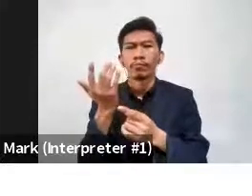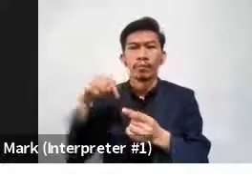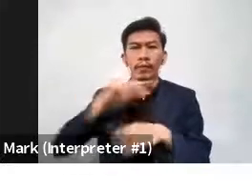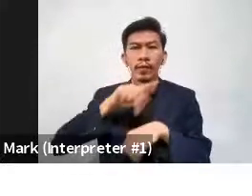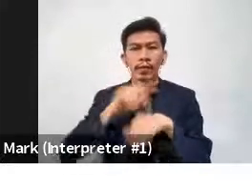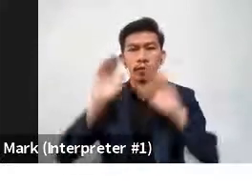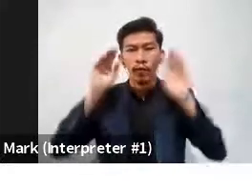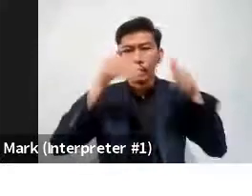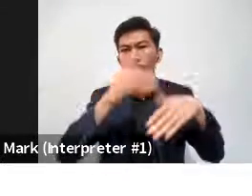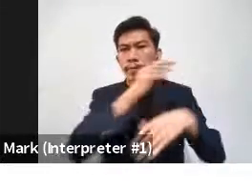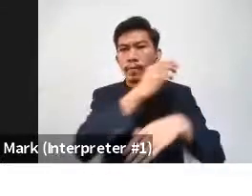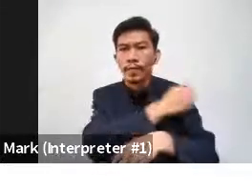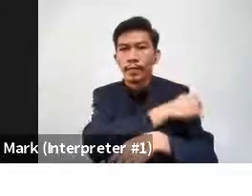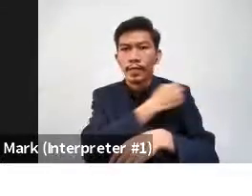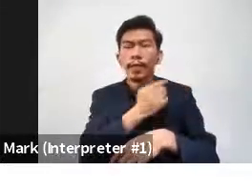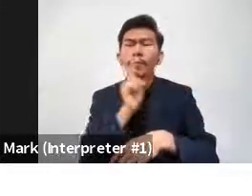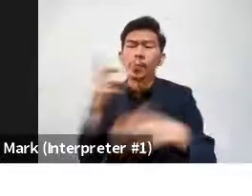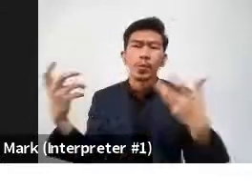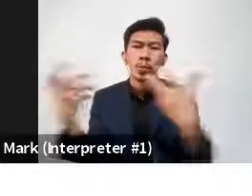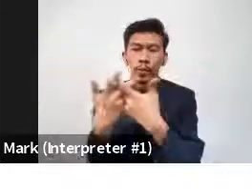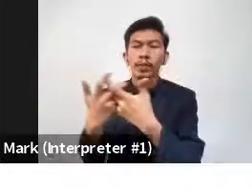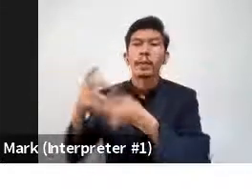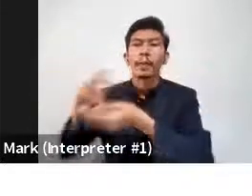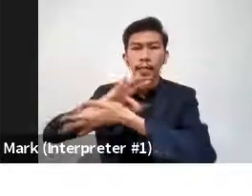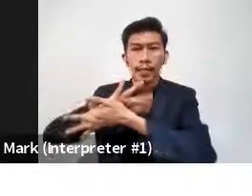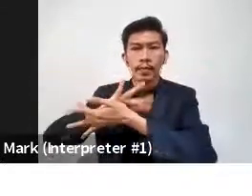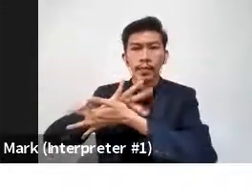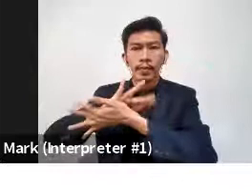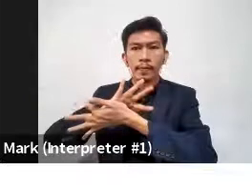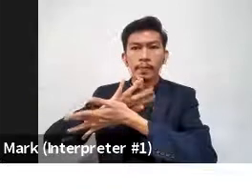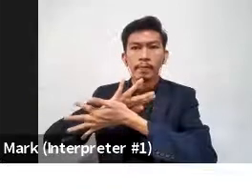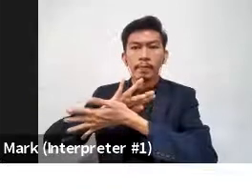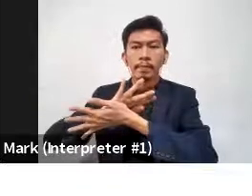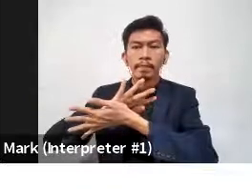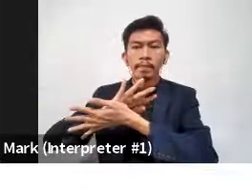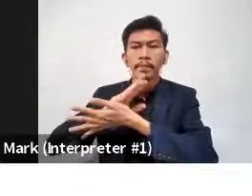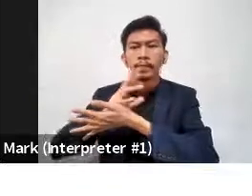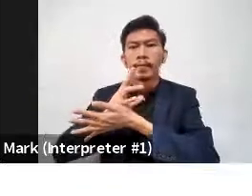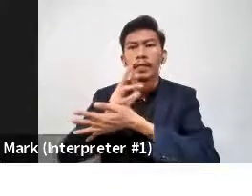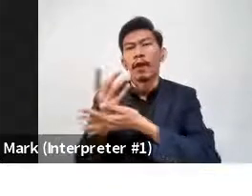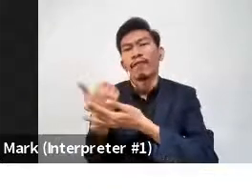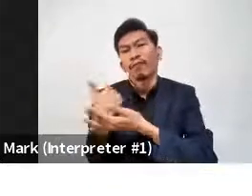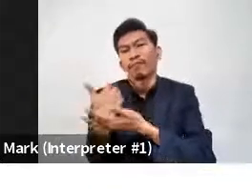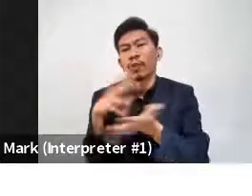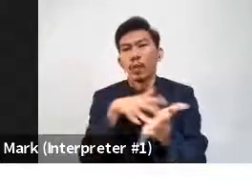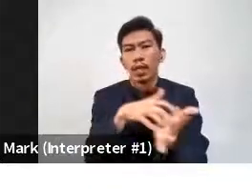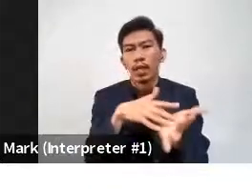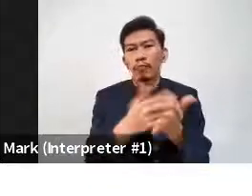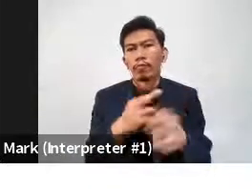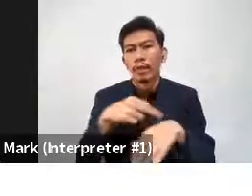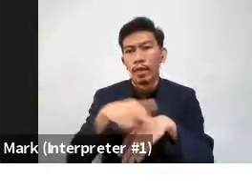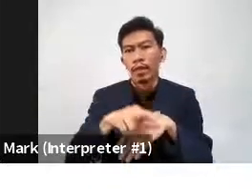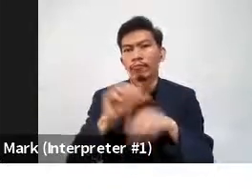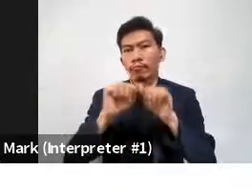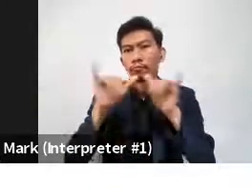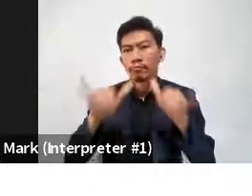in a pandemic, right? And there's a weak referral system also, and fragmented